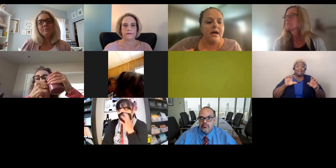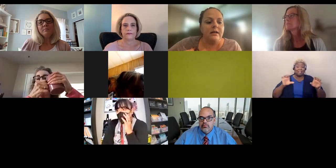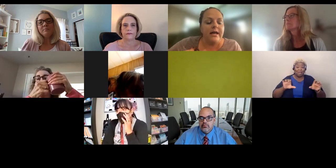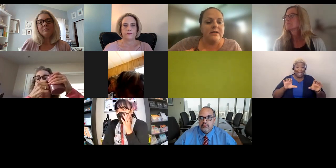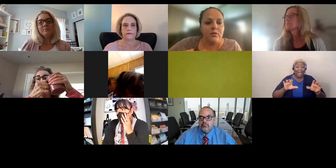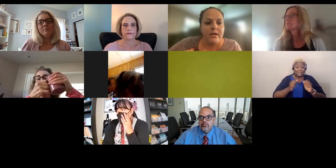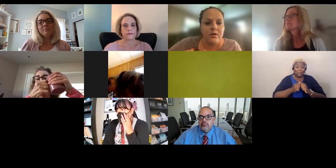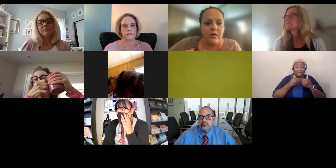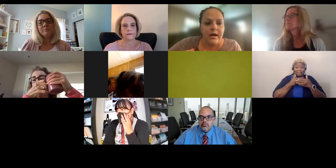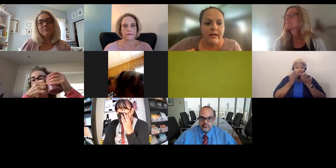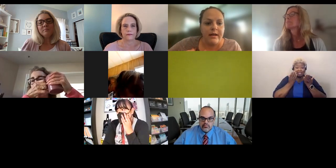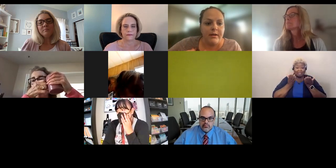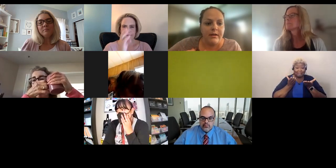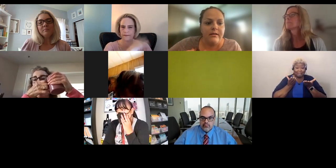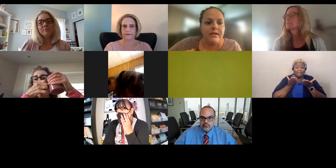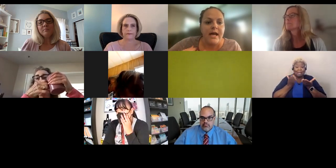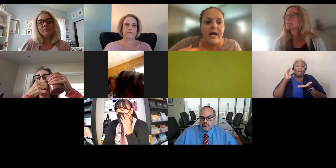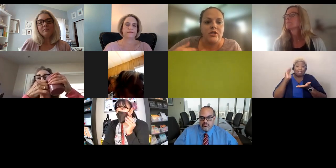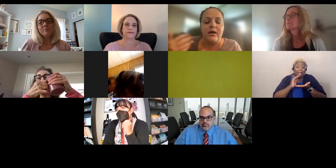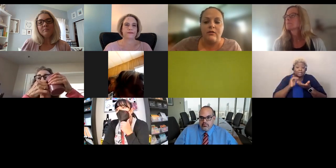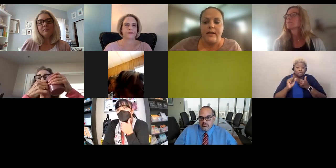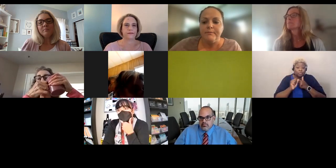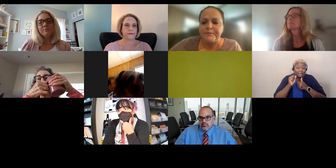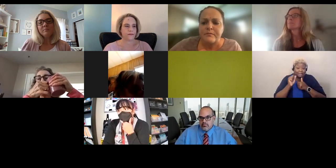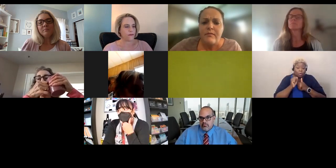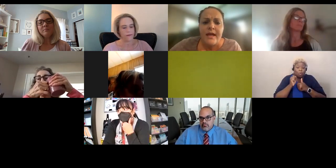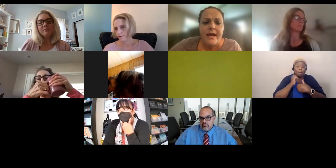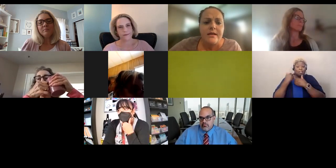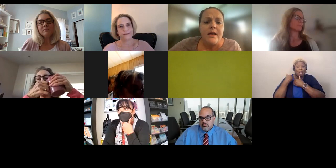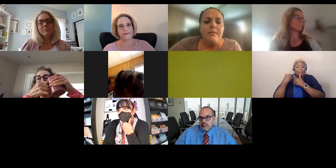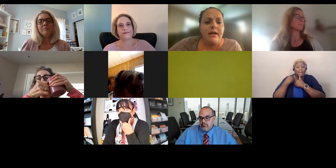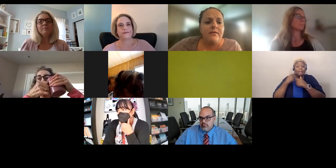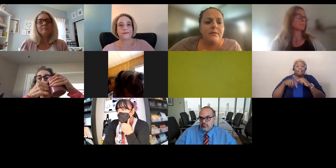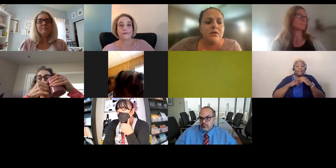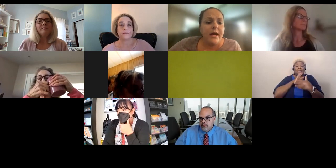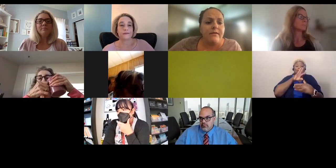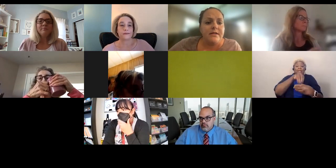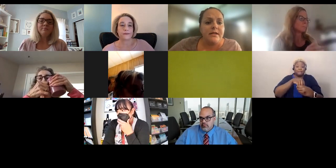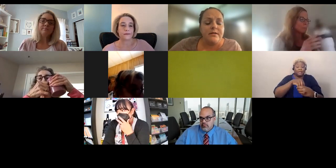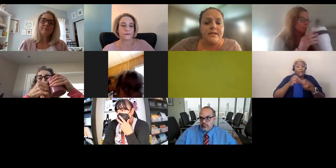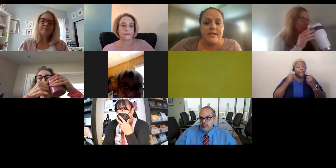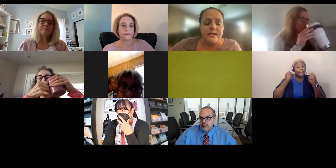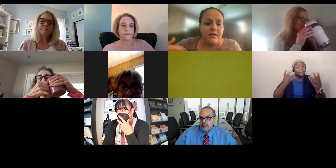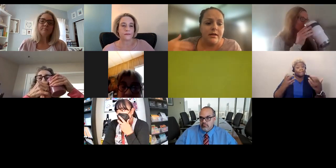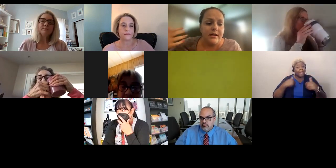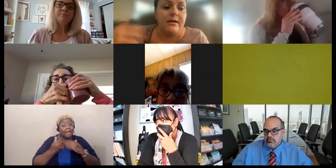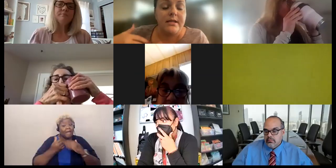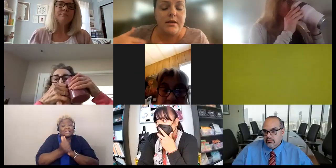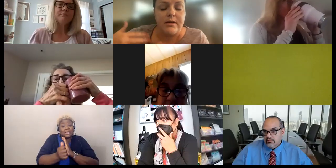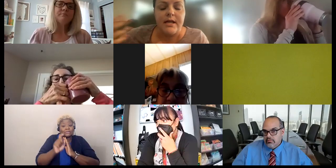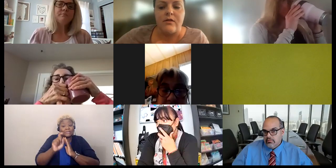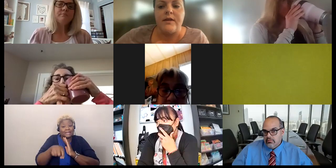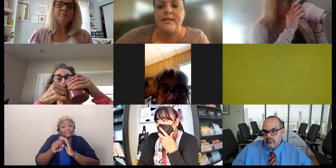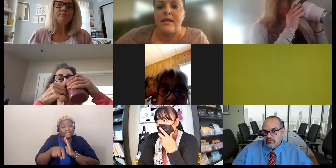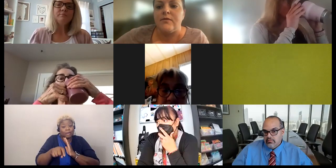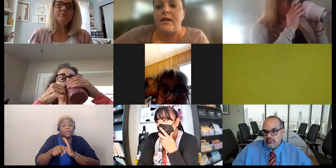is less of a risk or a liability than to actually intervene. And many of them don't have the skill sets